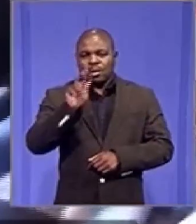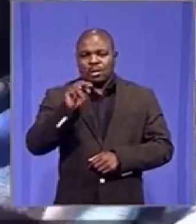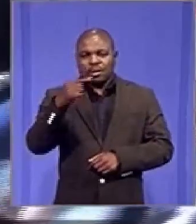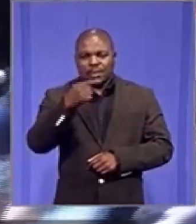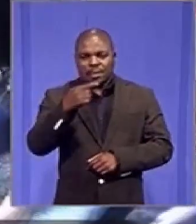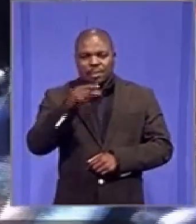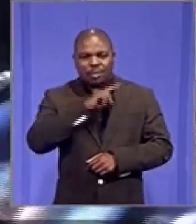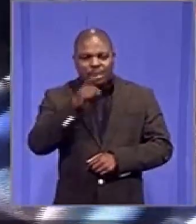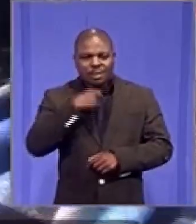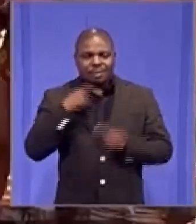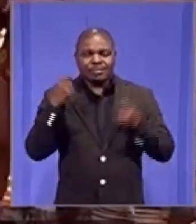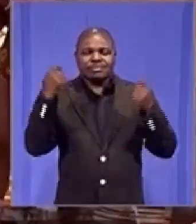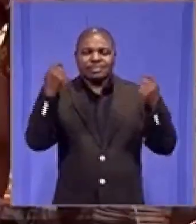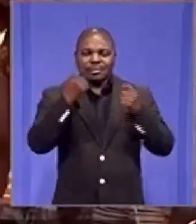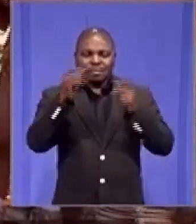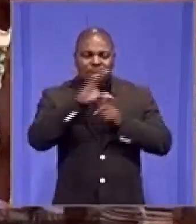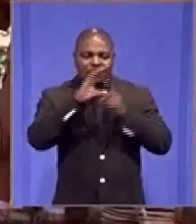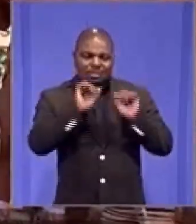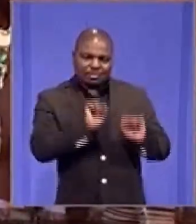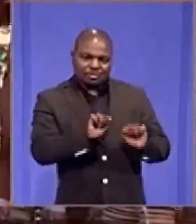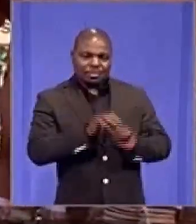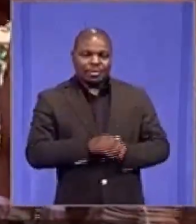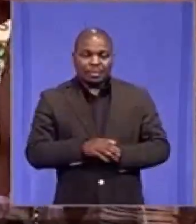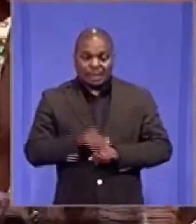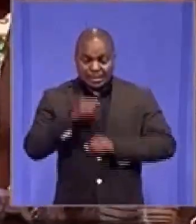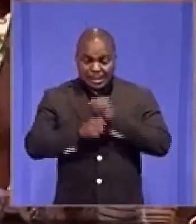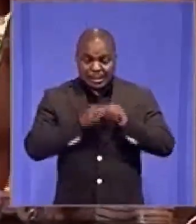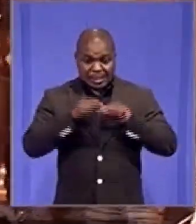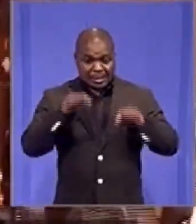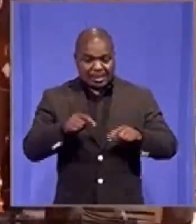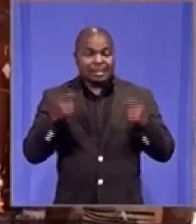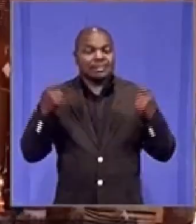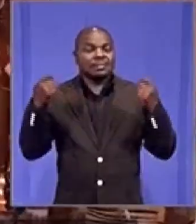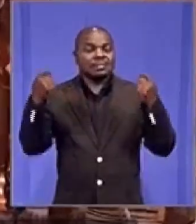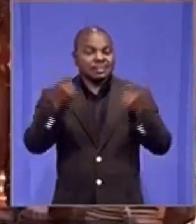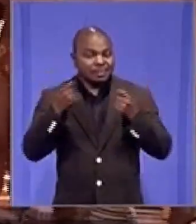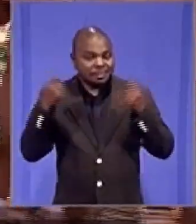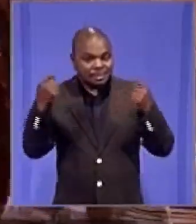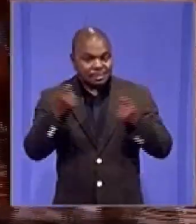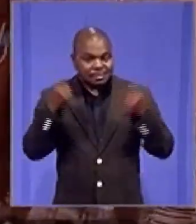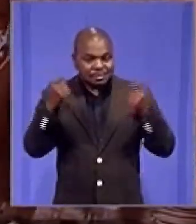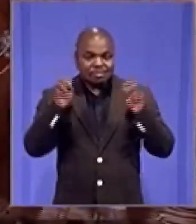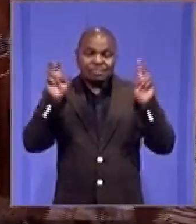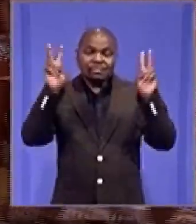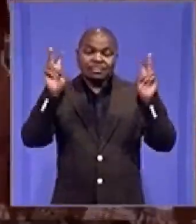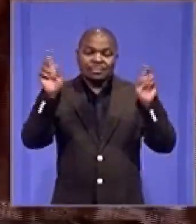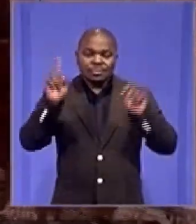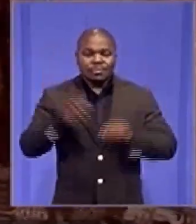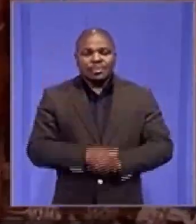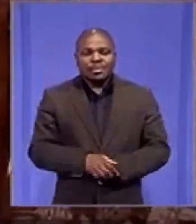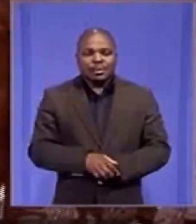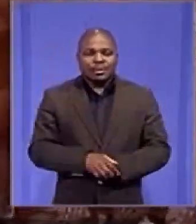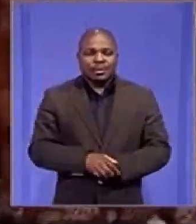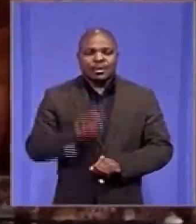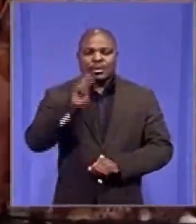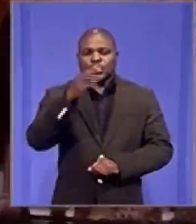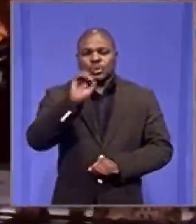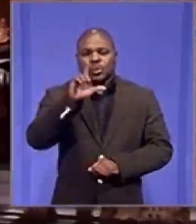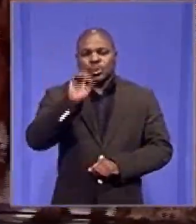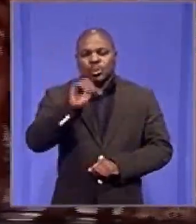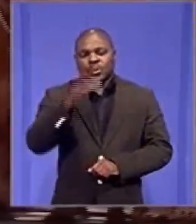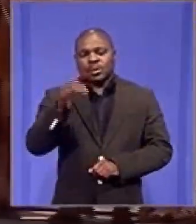ipelela letsatsi la bona la ngwao. Moletlo wa monongwaga o ne o ketikiwa ka mono o reng Tholo